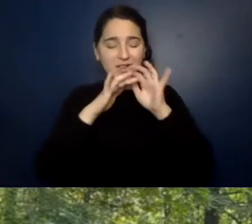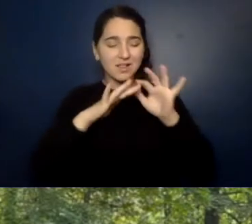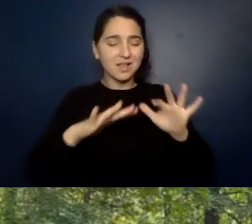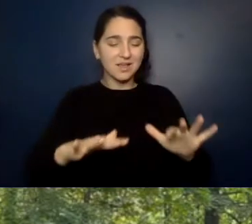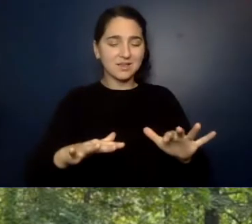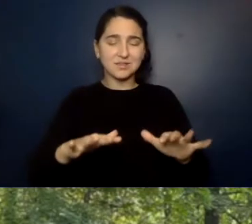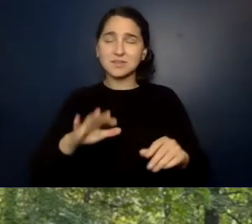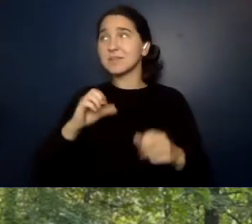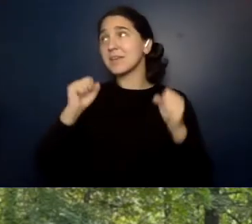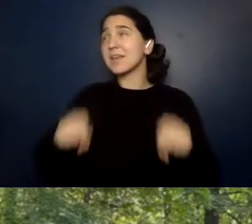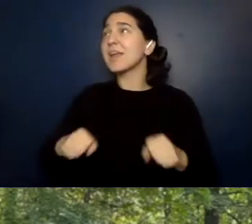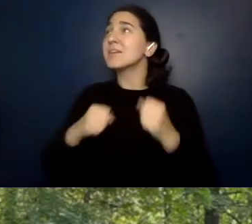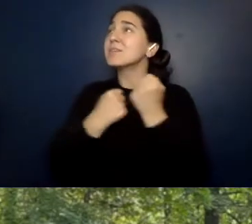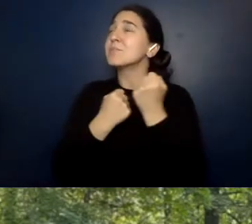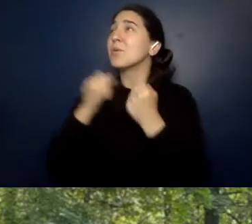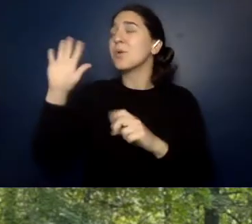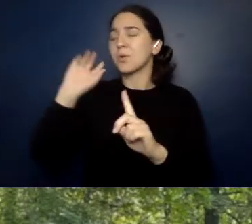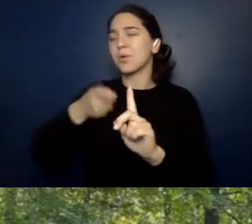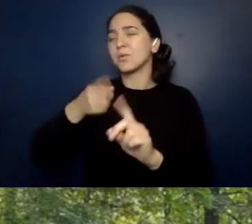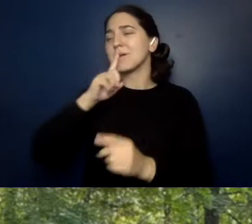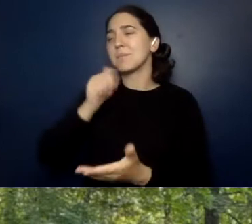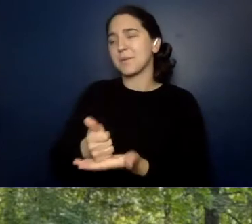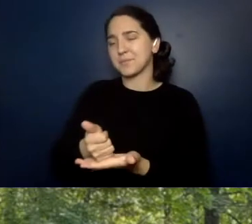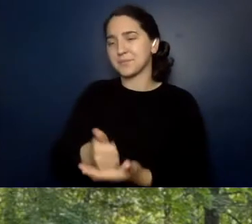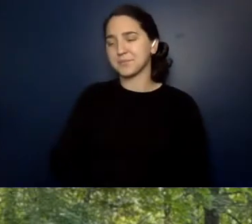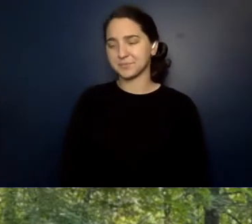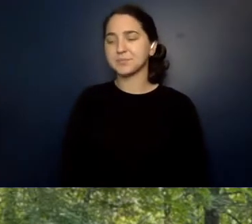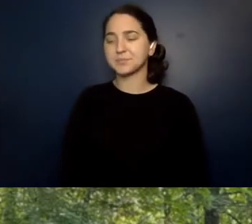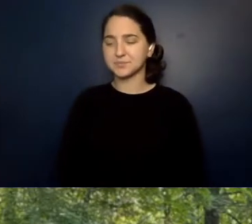may be strengthened to be your body in the world. Amen.